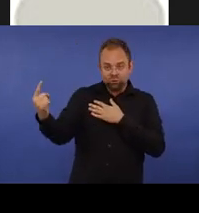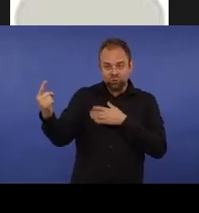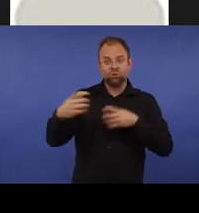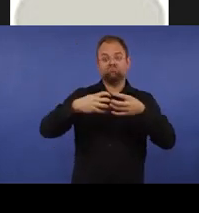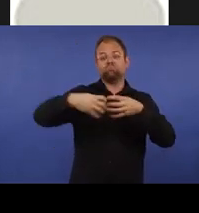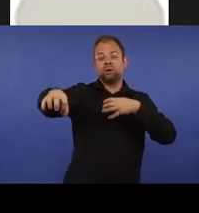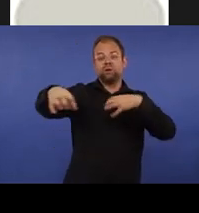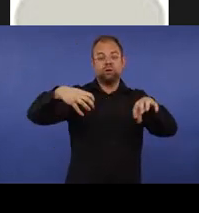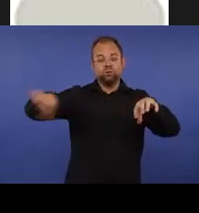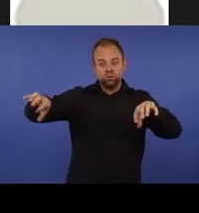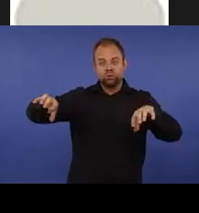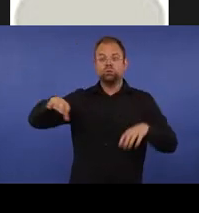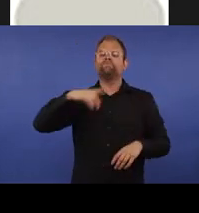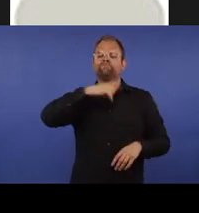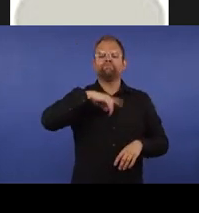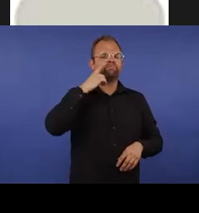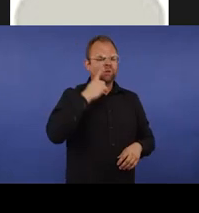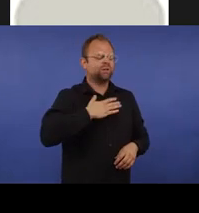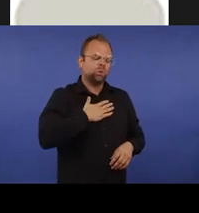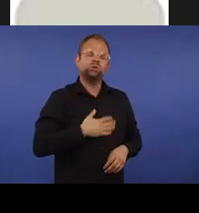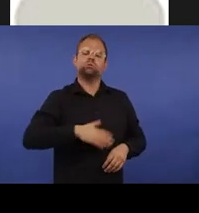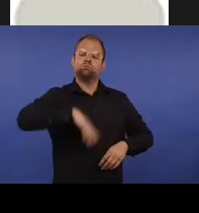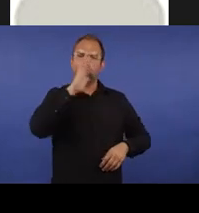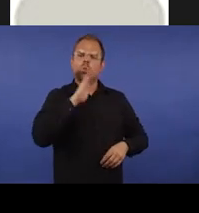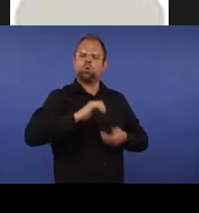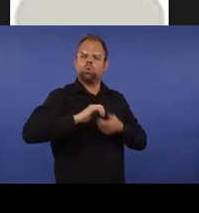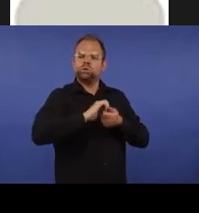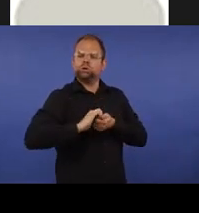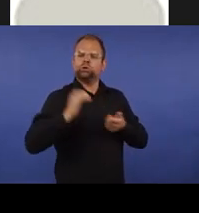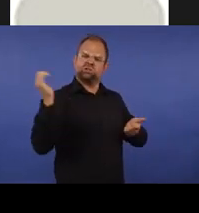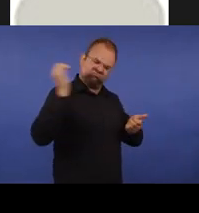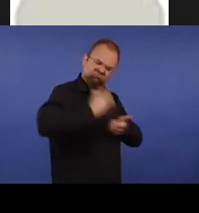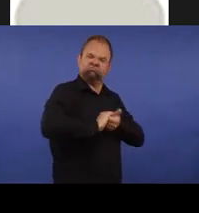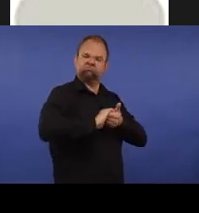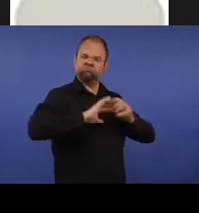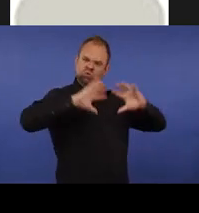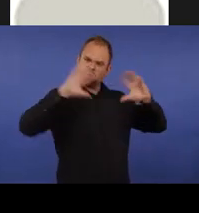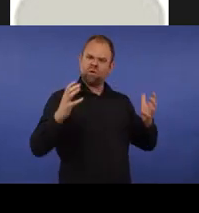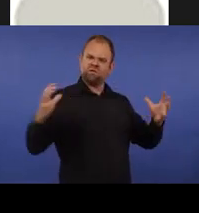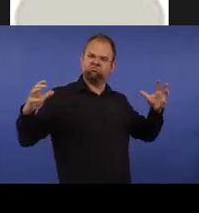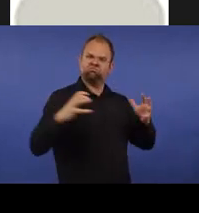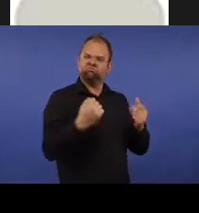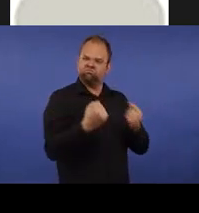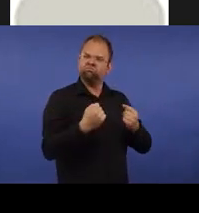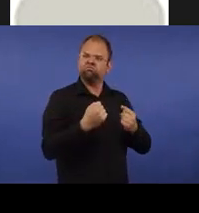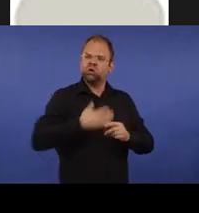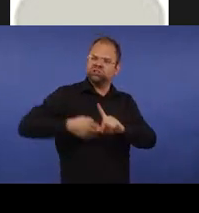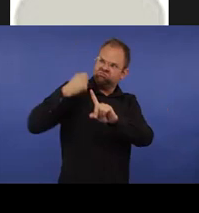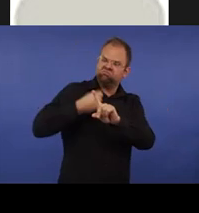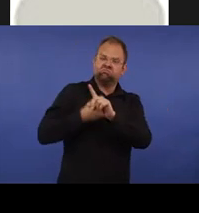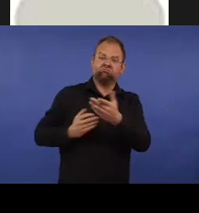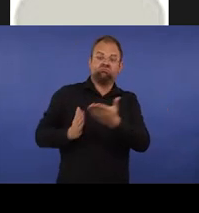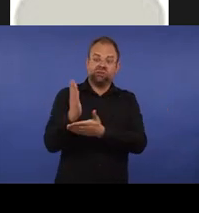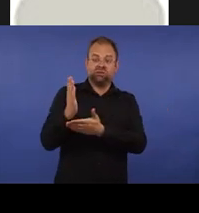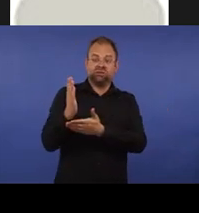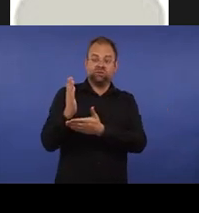the institutions, it made the headlines here in Sweden, it made the headlines in the world, how people were dying in the homes for